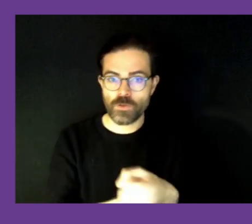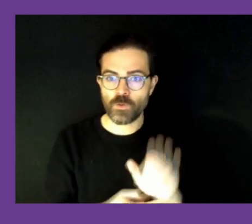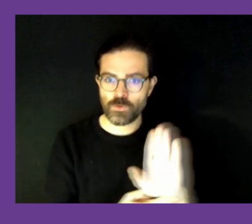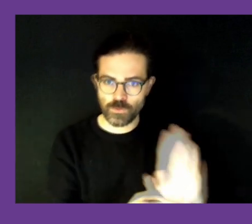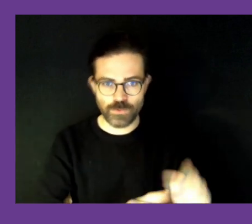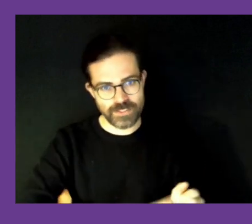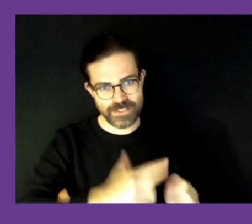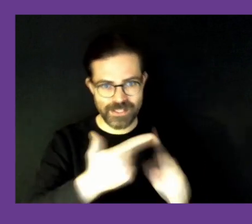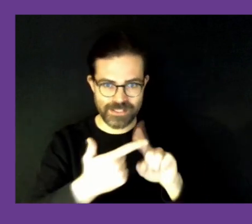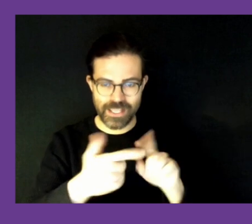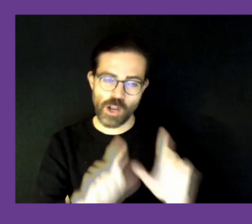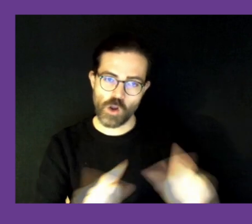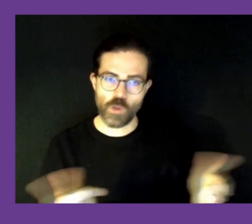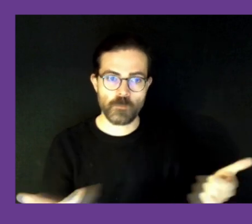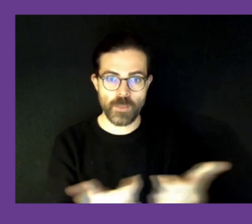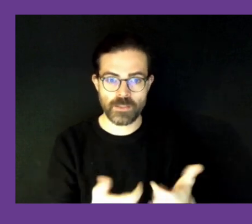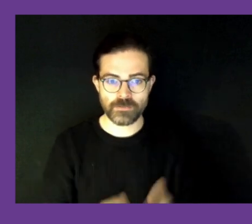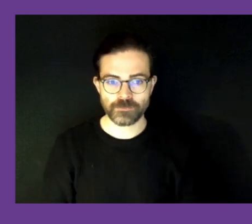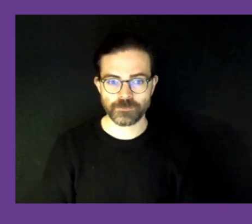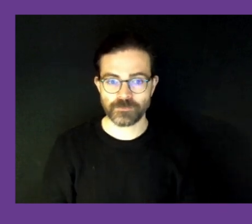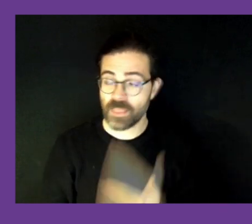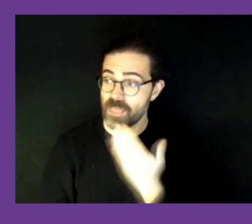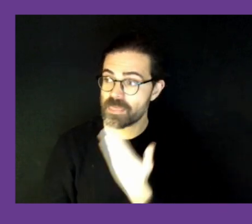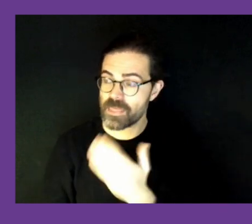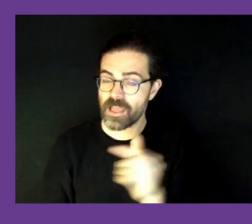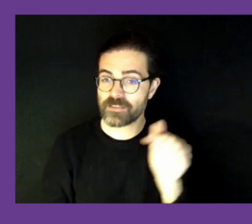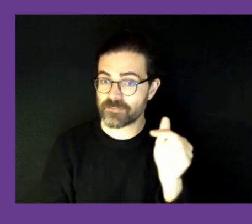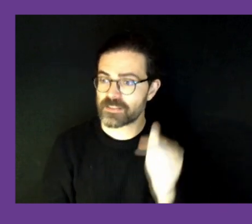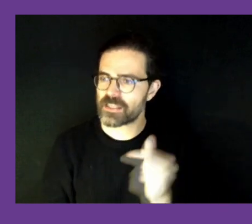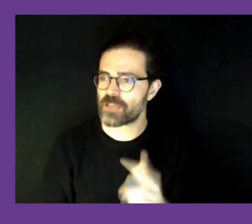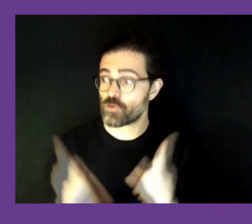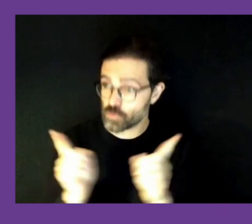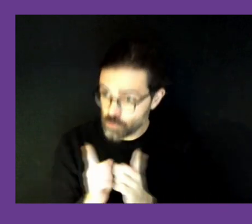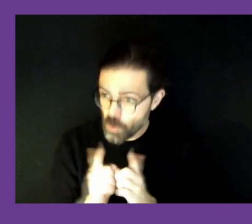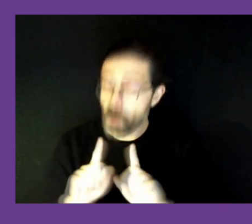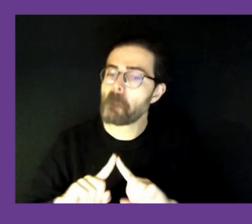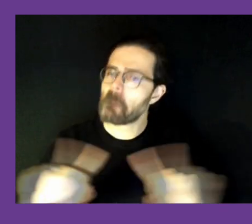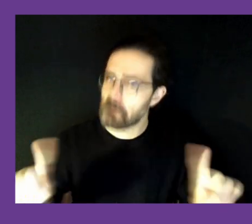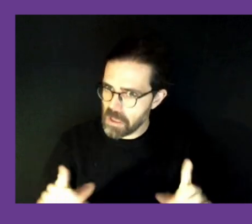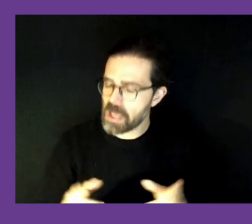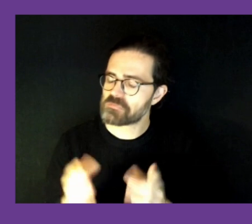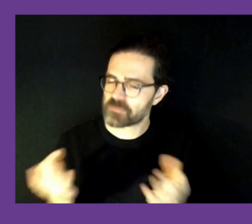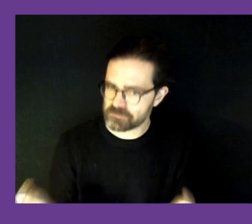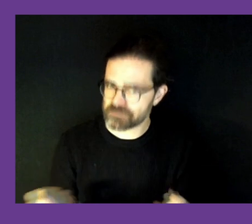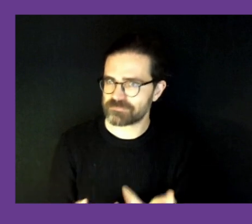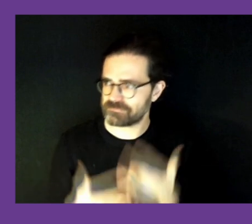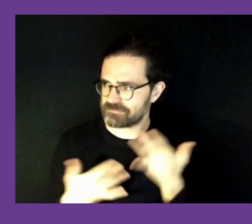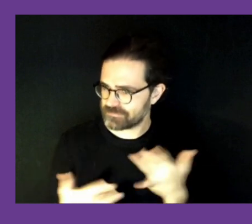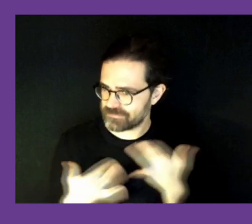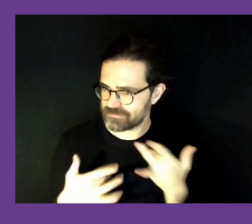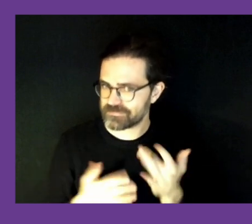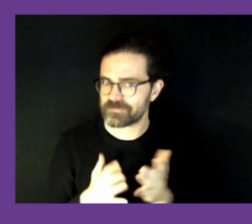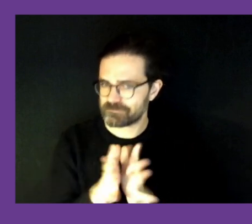very short but insightful presentation about standardization, about the role of standards with